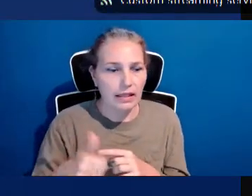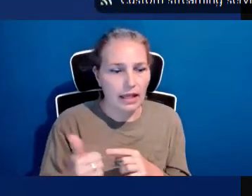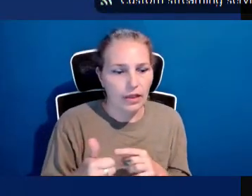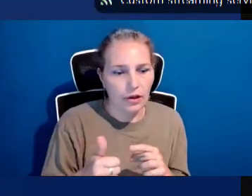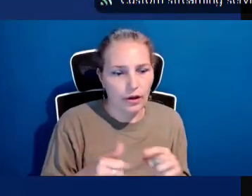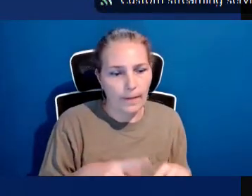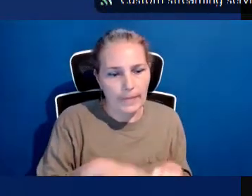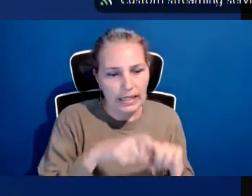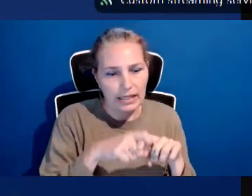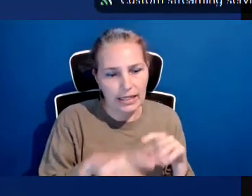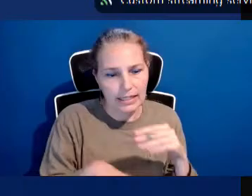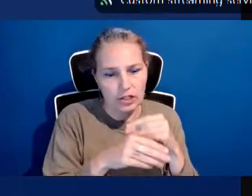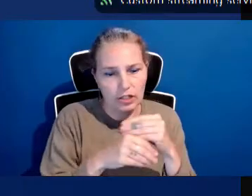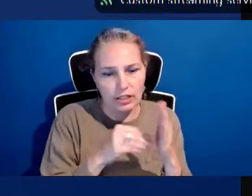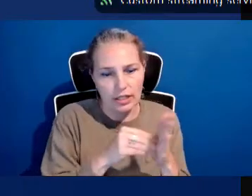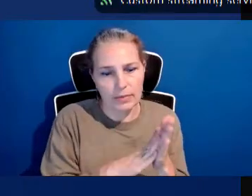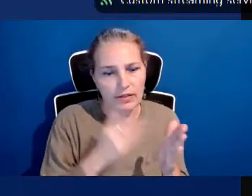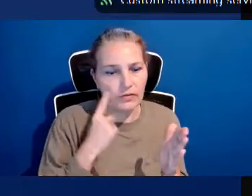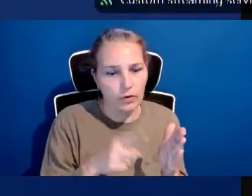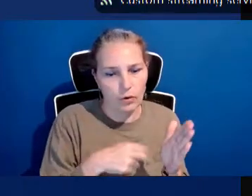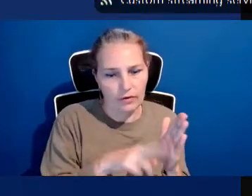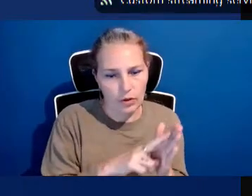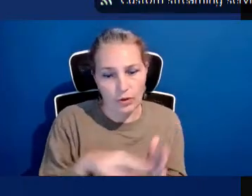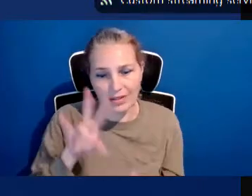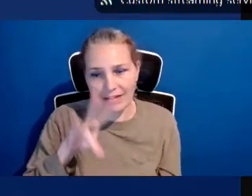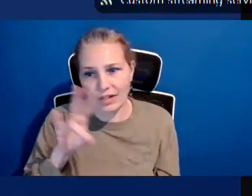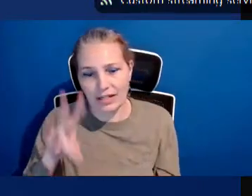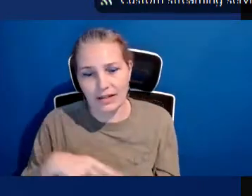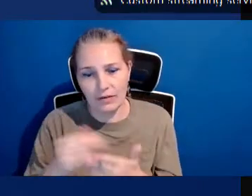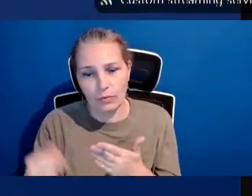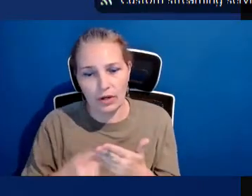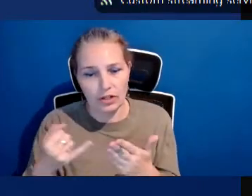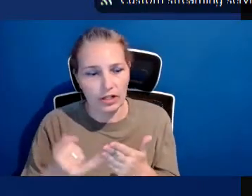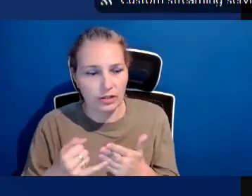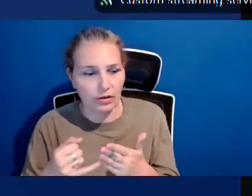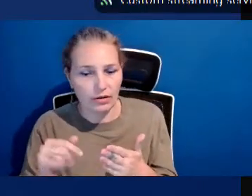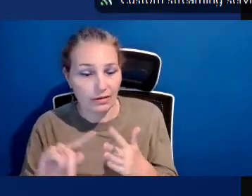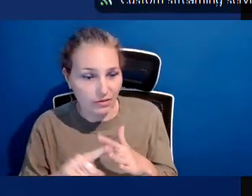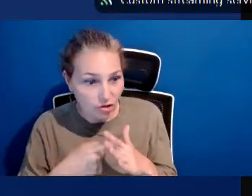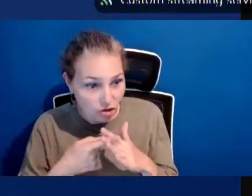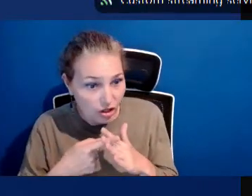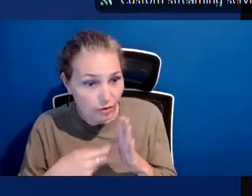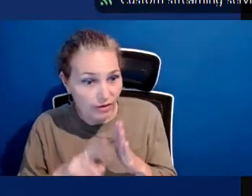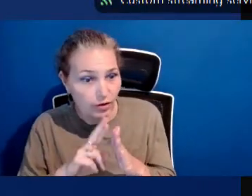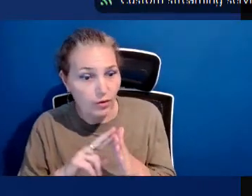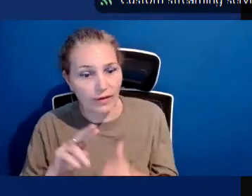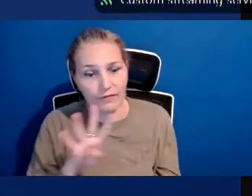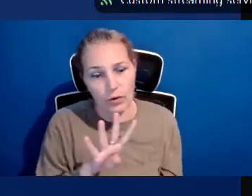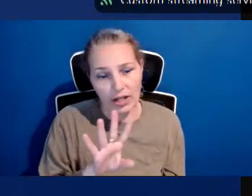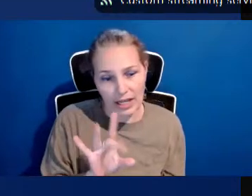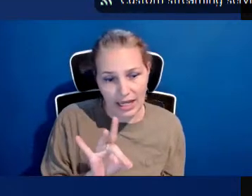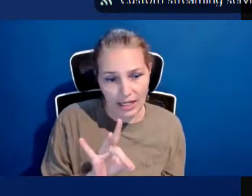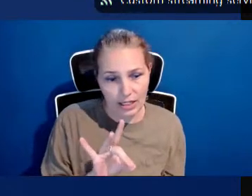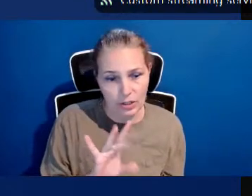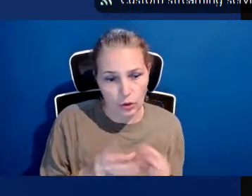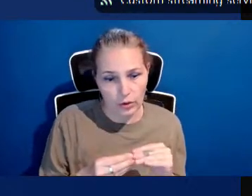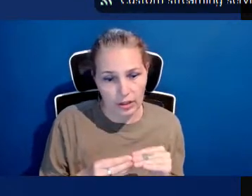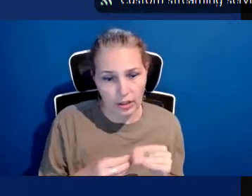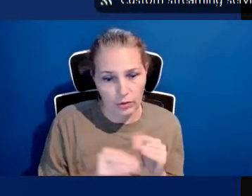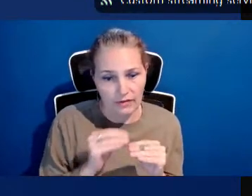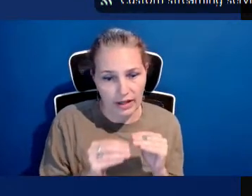and are back in for review for confirmation of edits. Finally, 18 plans are approved